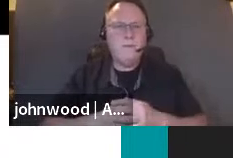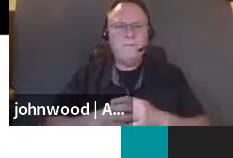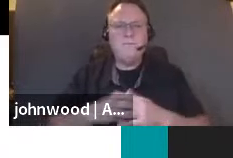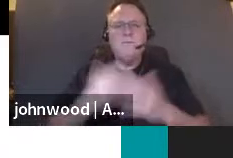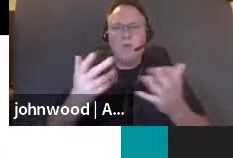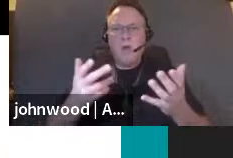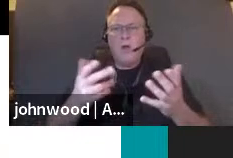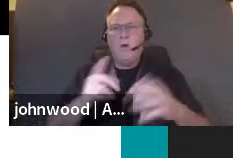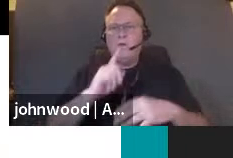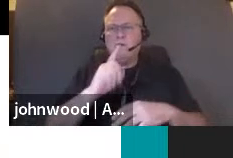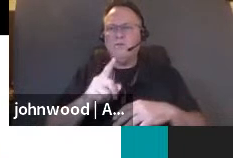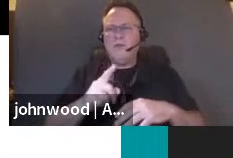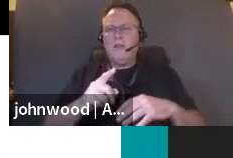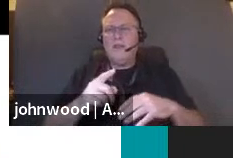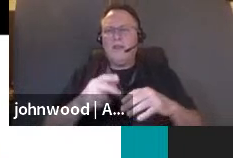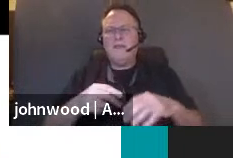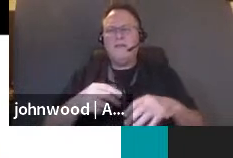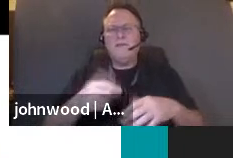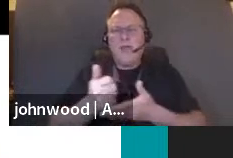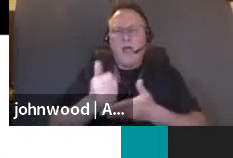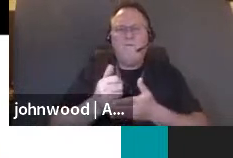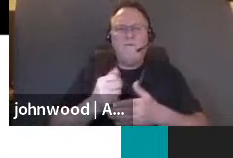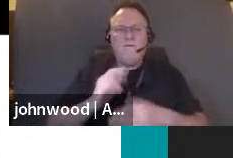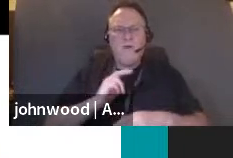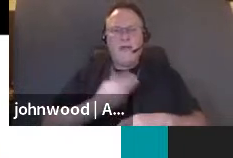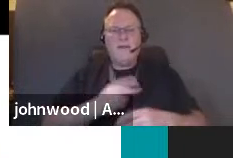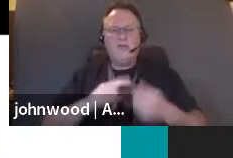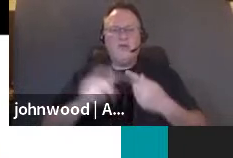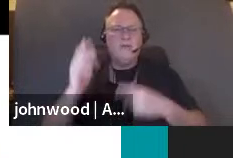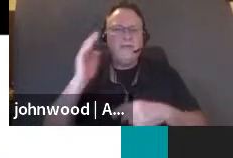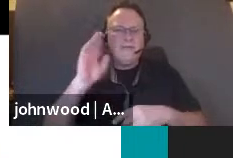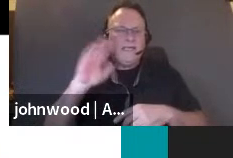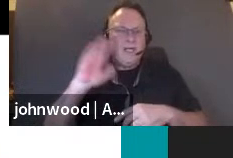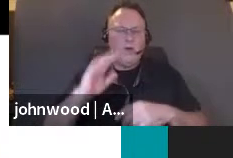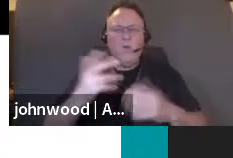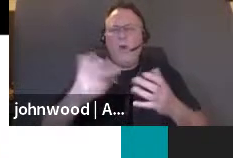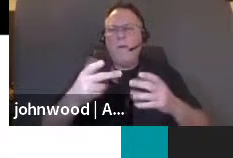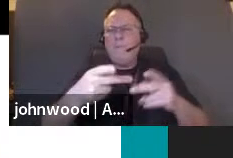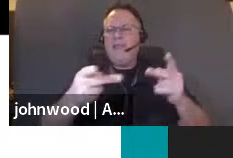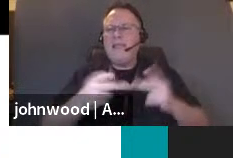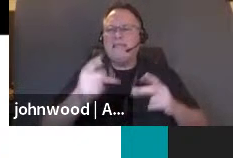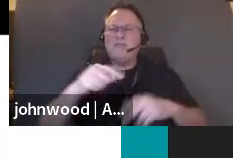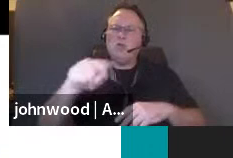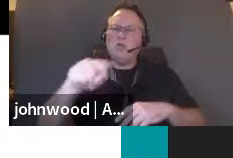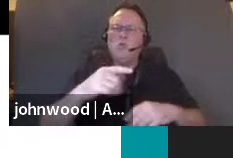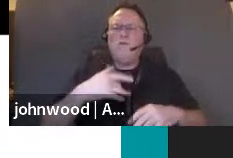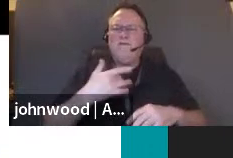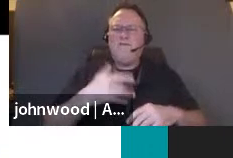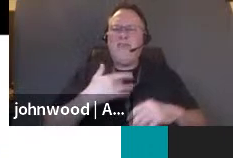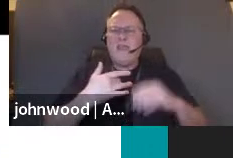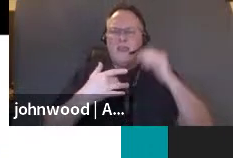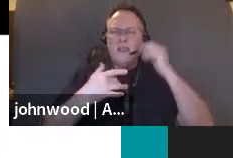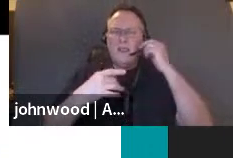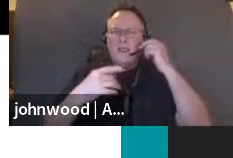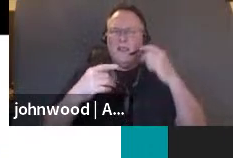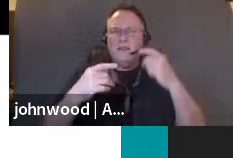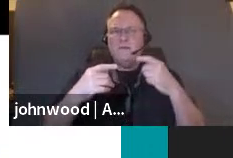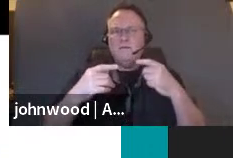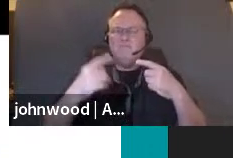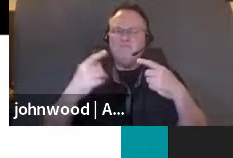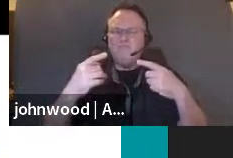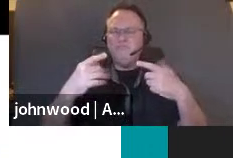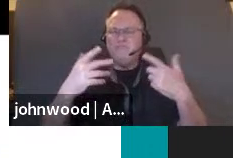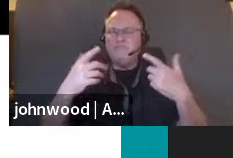So it's really helpful for us to hear what are the places that you feel succeed at the principles we've just